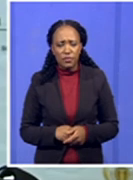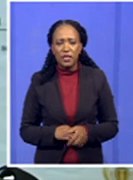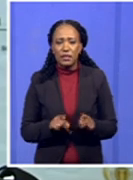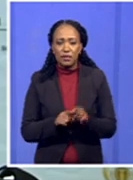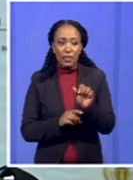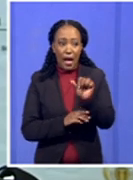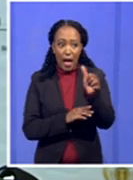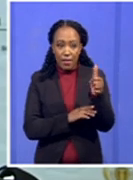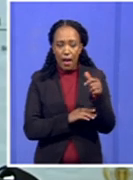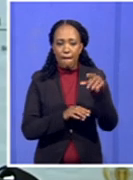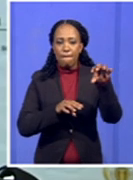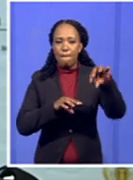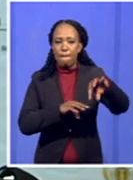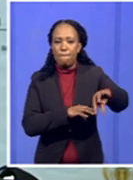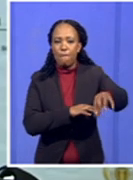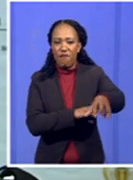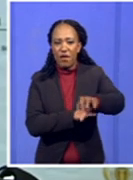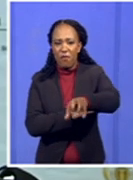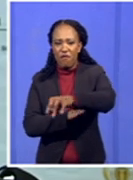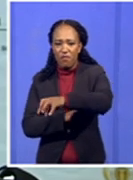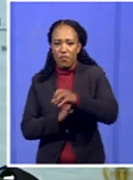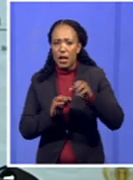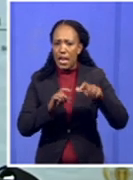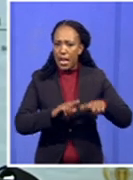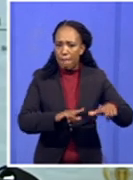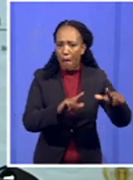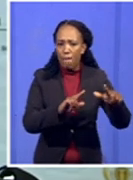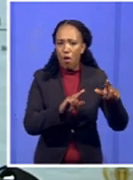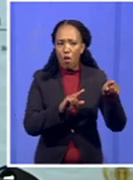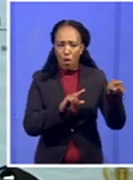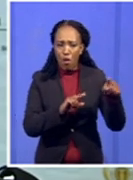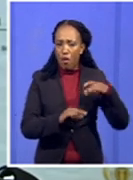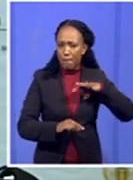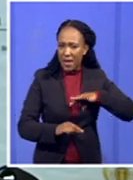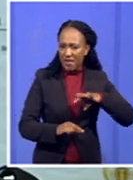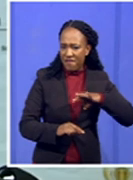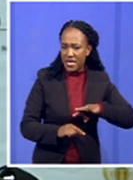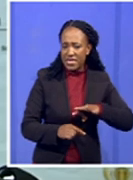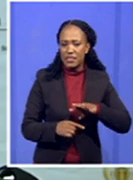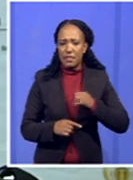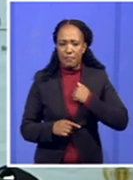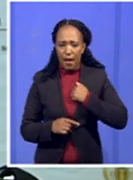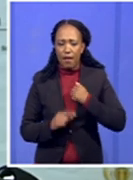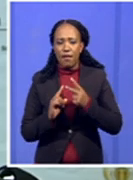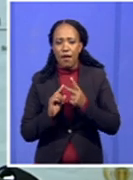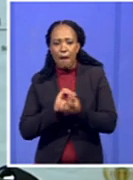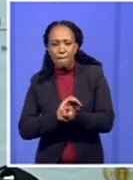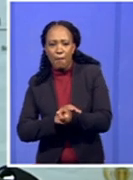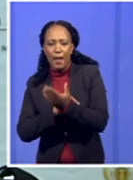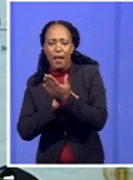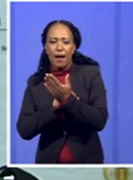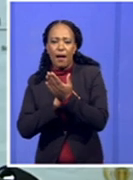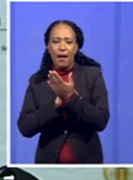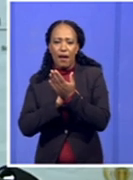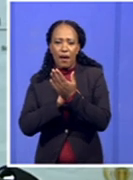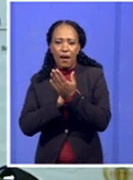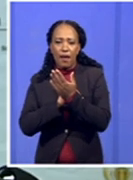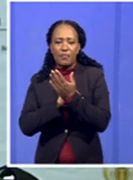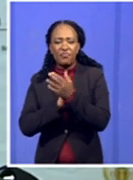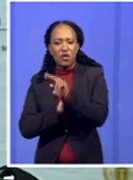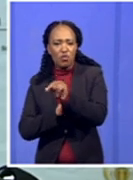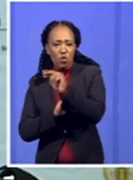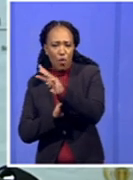provinces, including my province of Limpopo does benefit, Mpumalanga, Northwest, and also